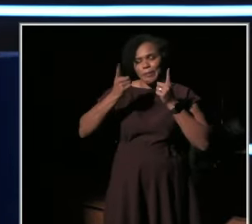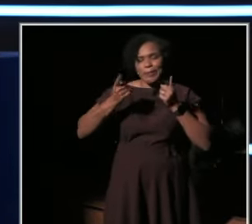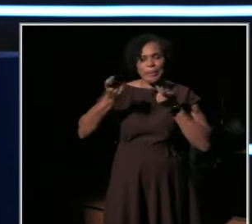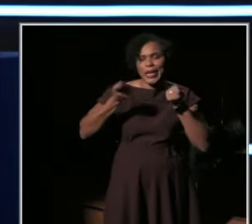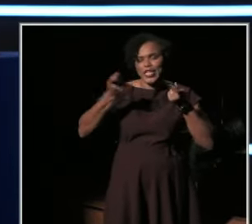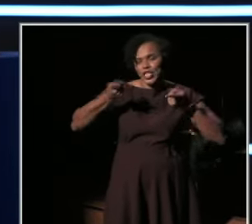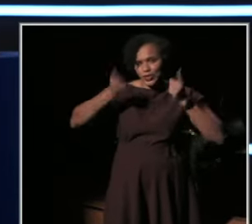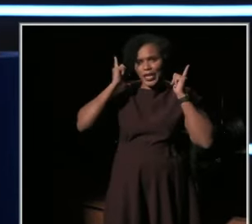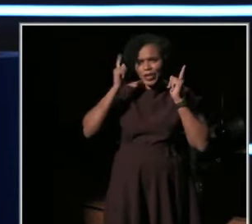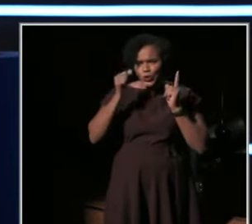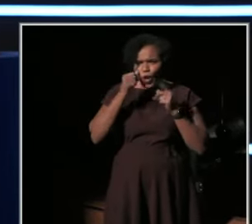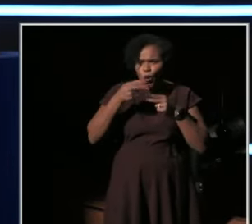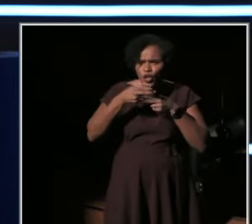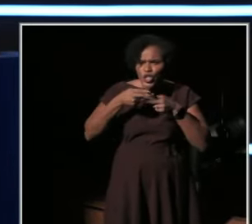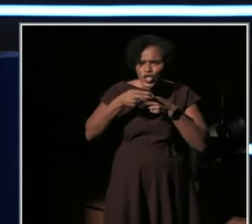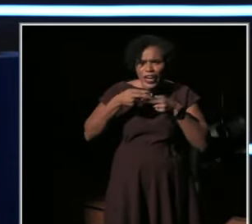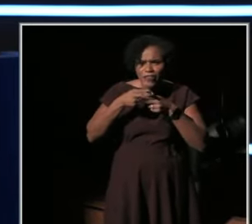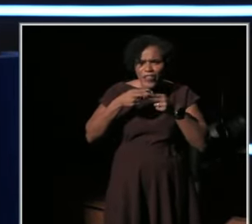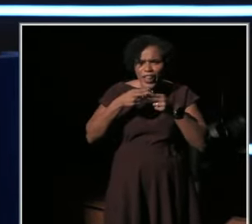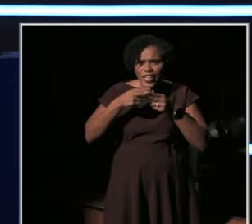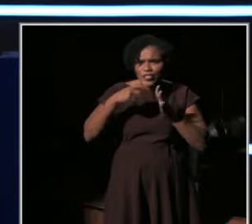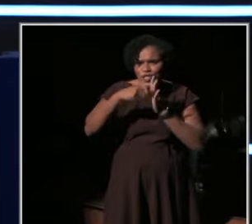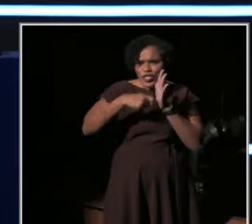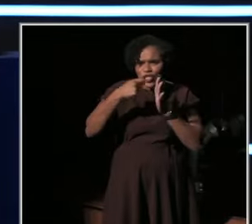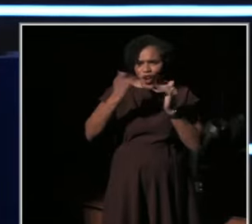Sylvia from the Sheffield Dockfest.